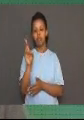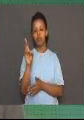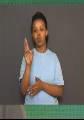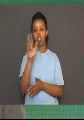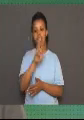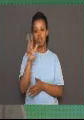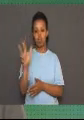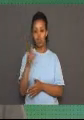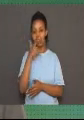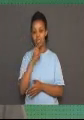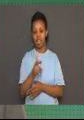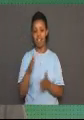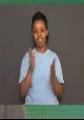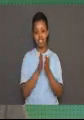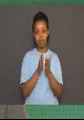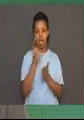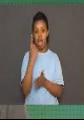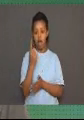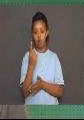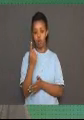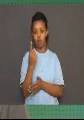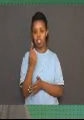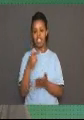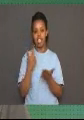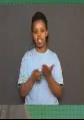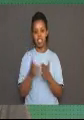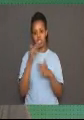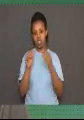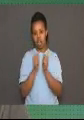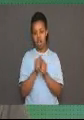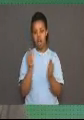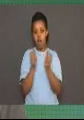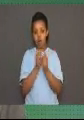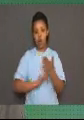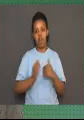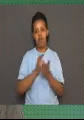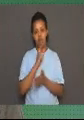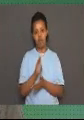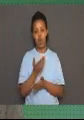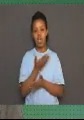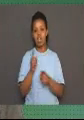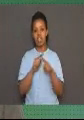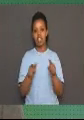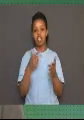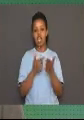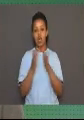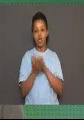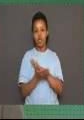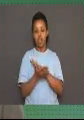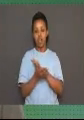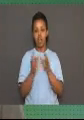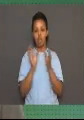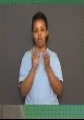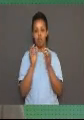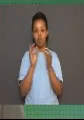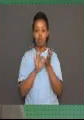733 babies are born with Down syndrome, although the condition is statistically